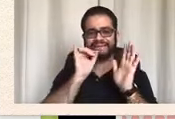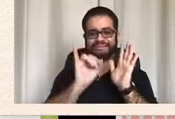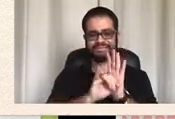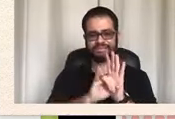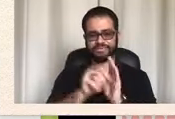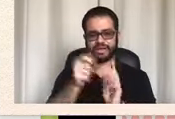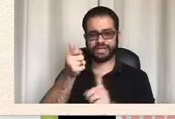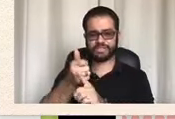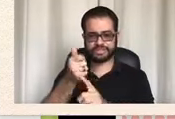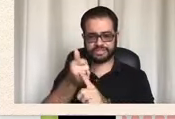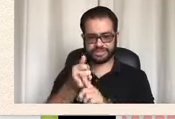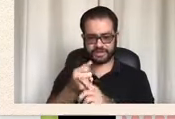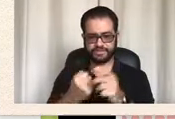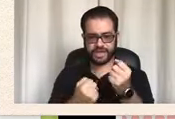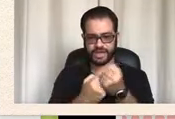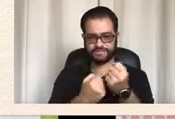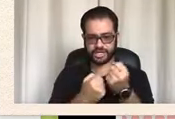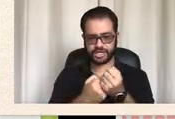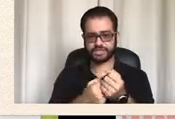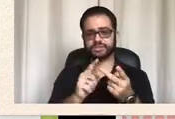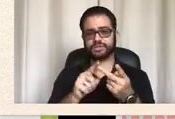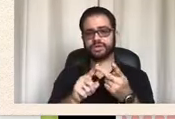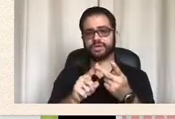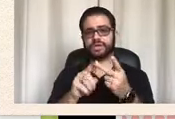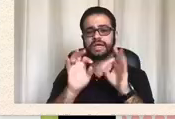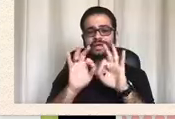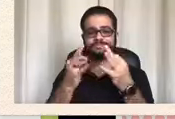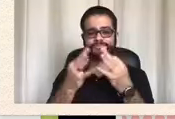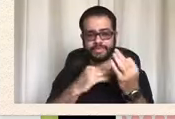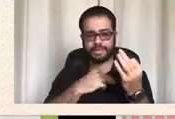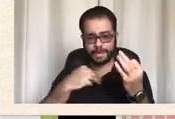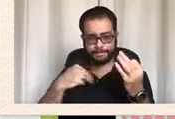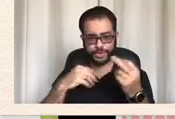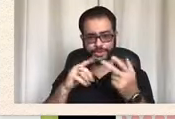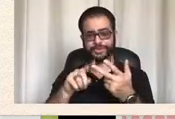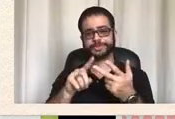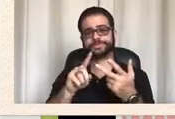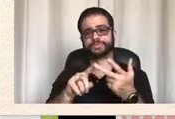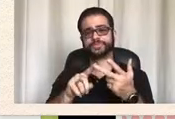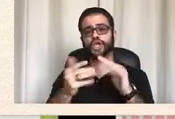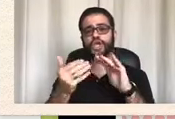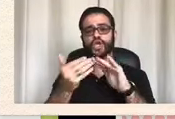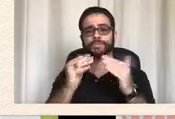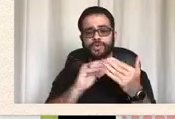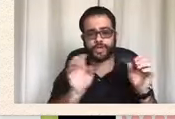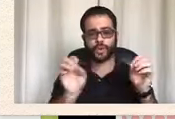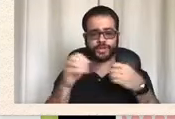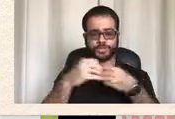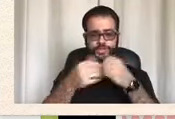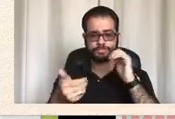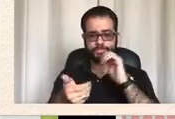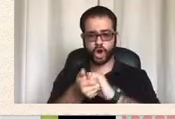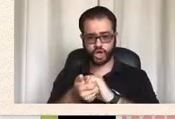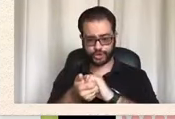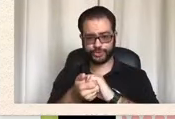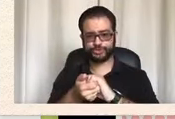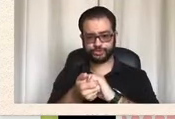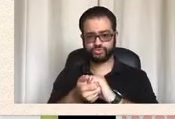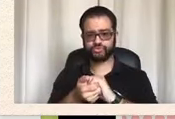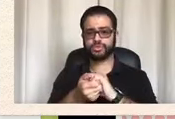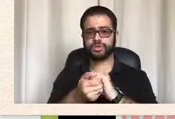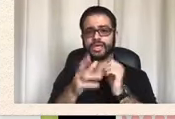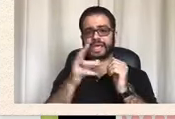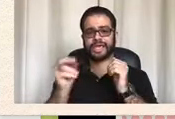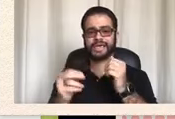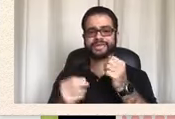going to identify family members. You're going to identify community organizations and partners. And you're going to